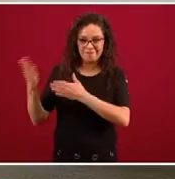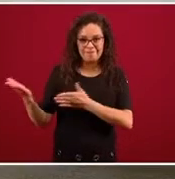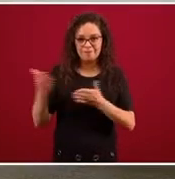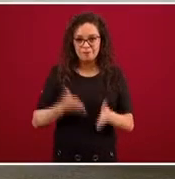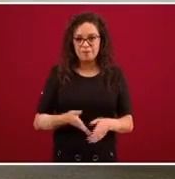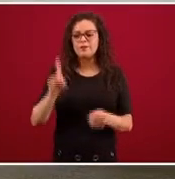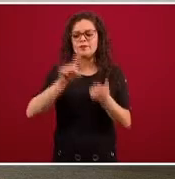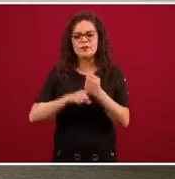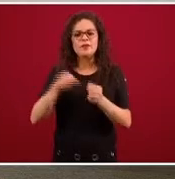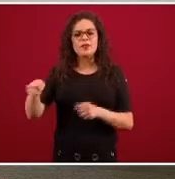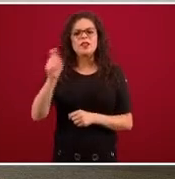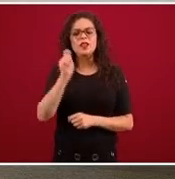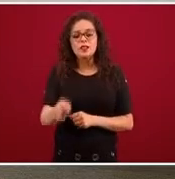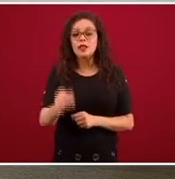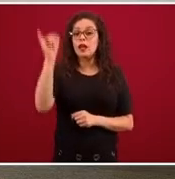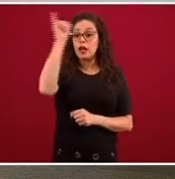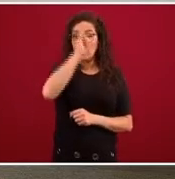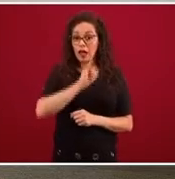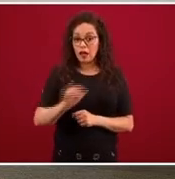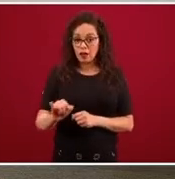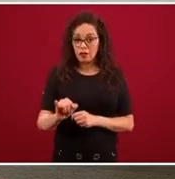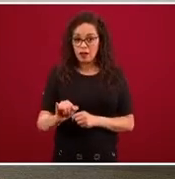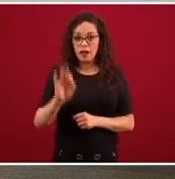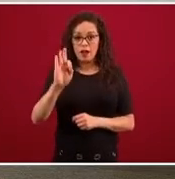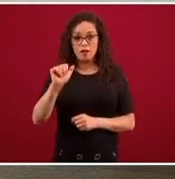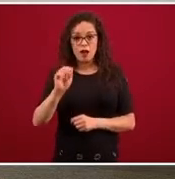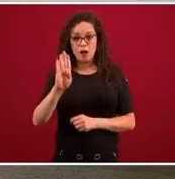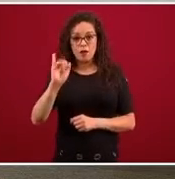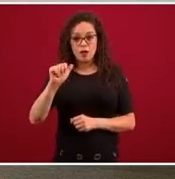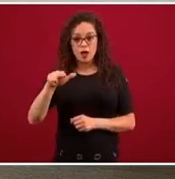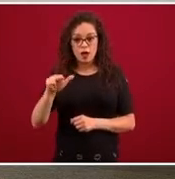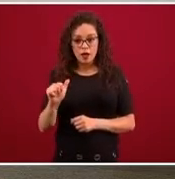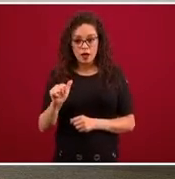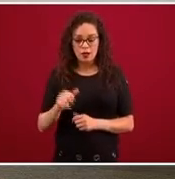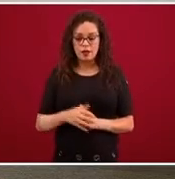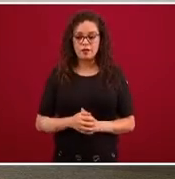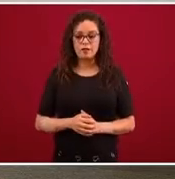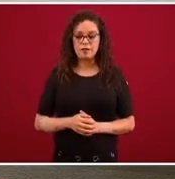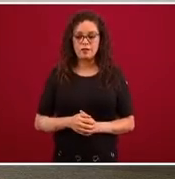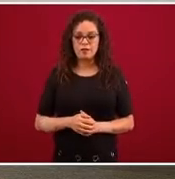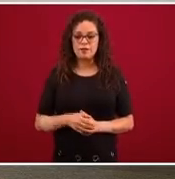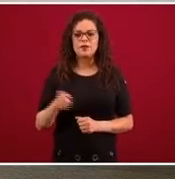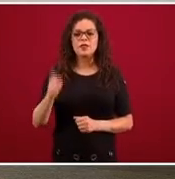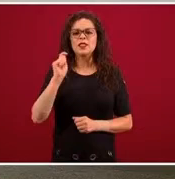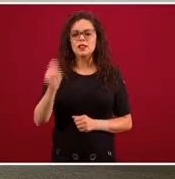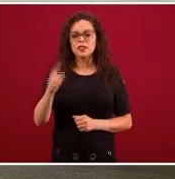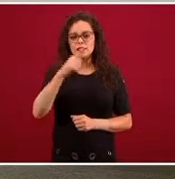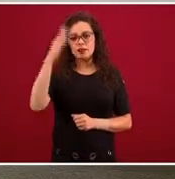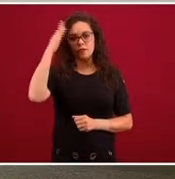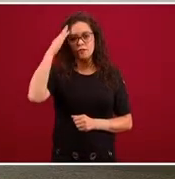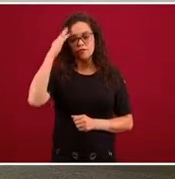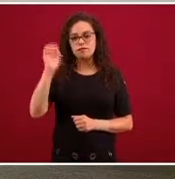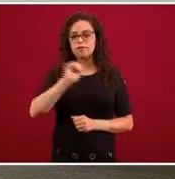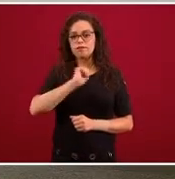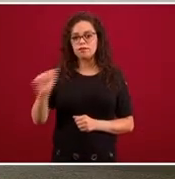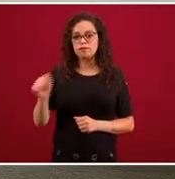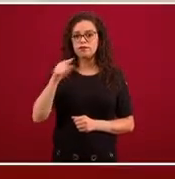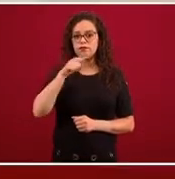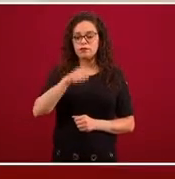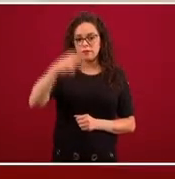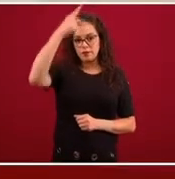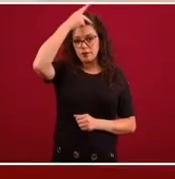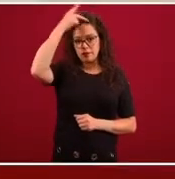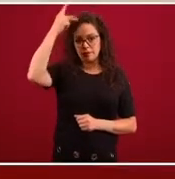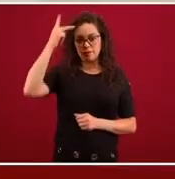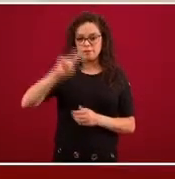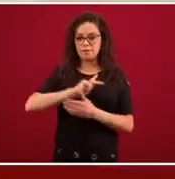Welcome. Welcome, Fabiana Cepeda Arias. Now, she is the head of nursing at